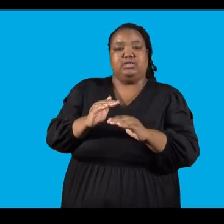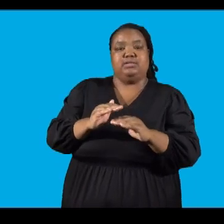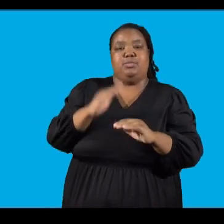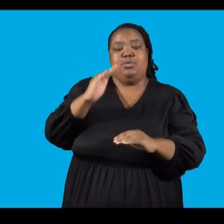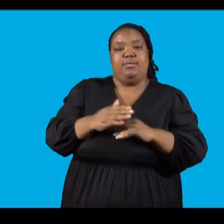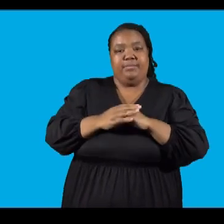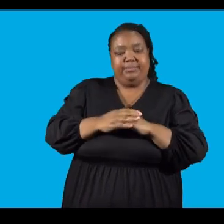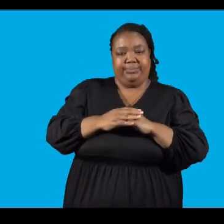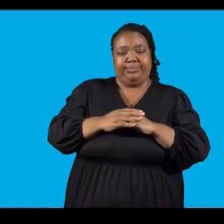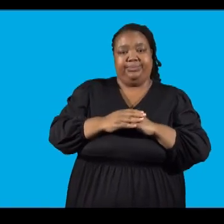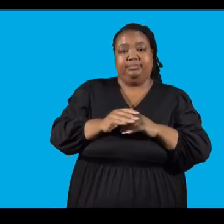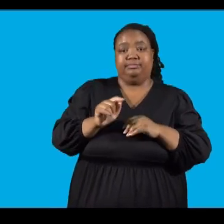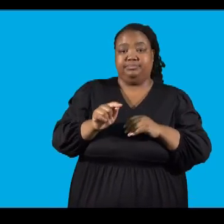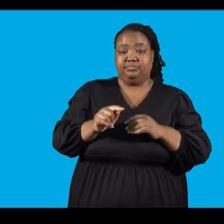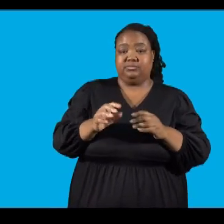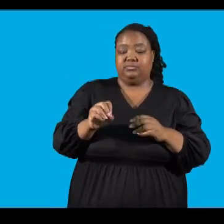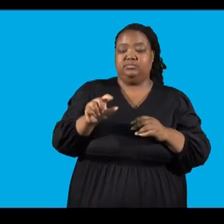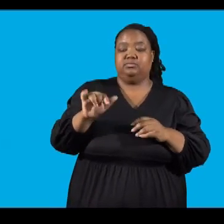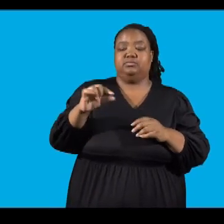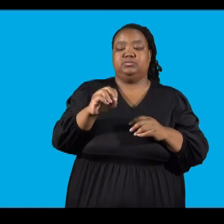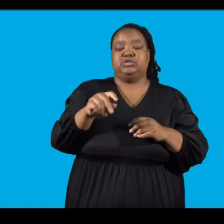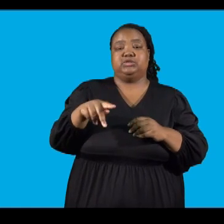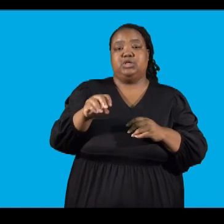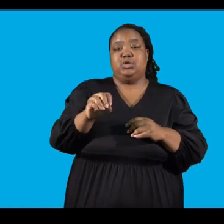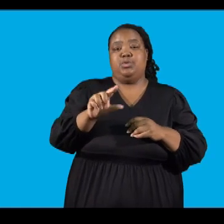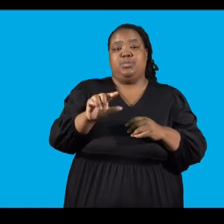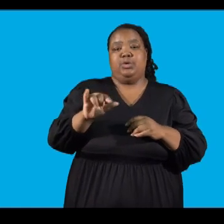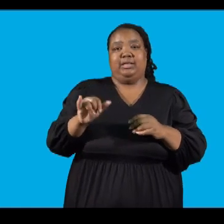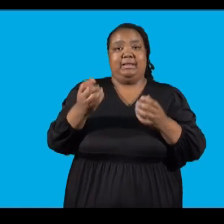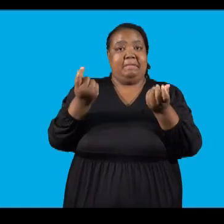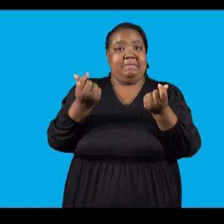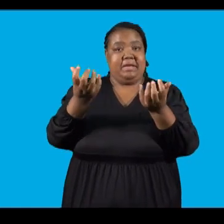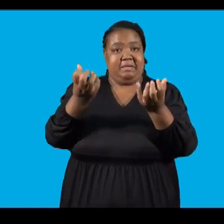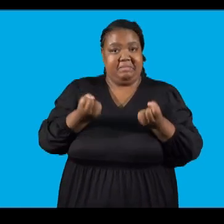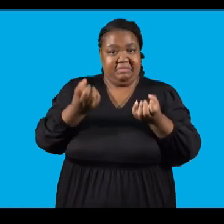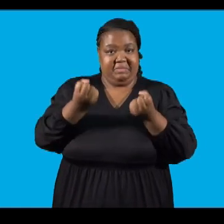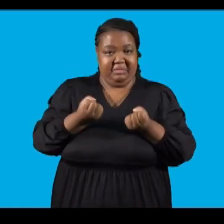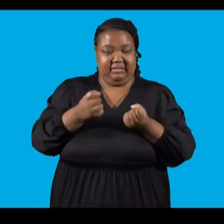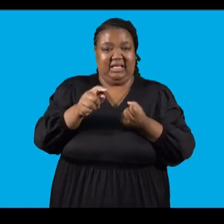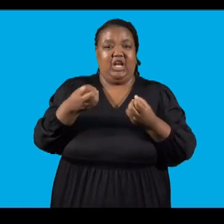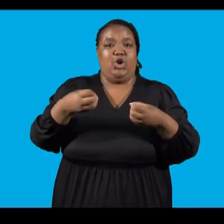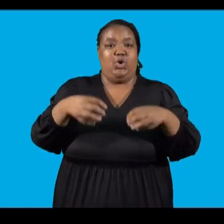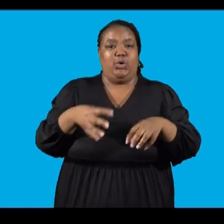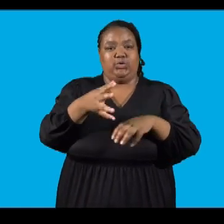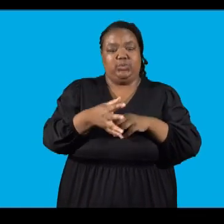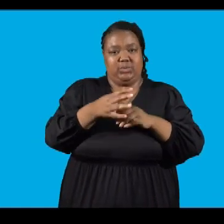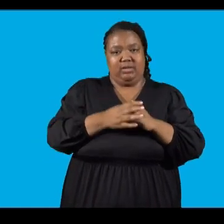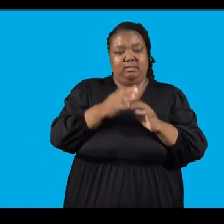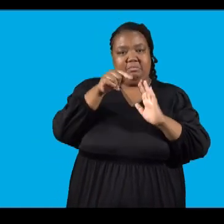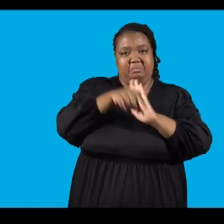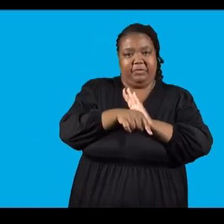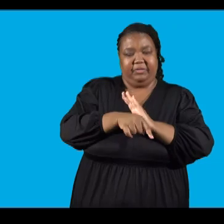oligopolist would have made. So what does that mean? The oligopolist will also lose revenue. So because of that,